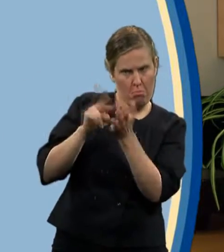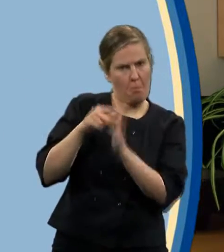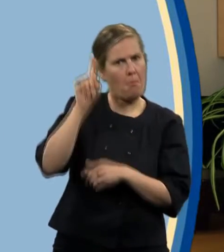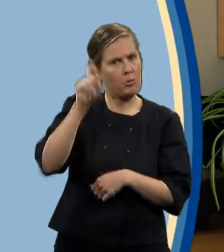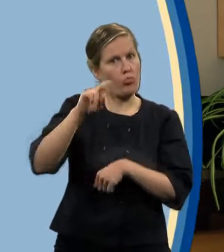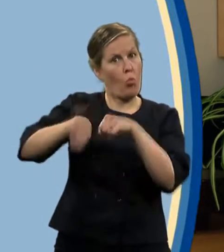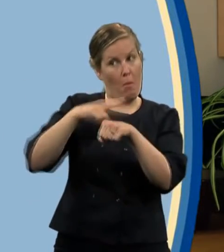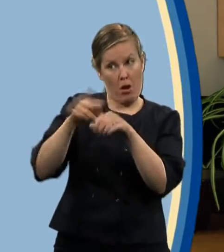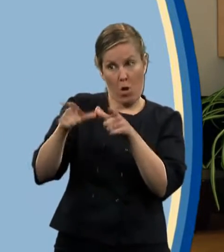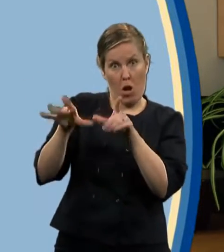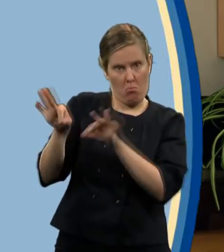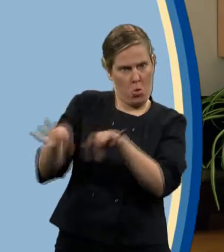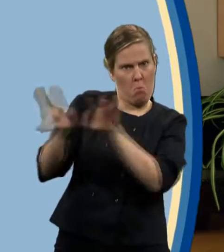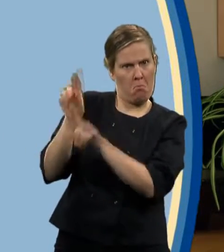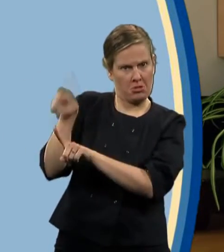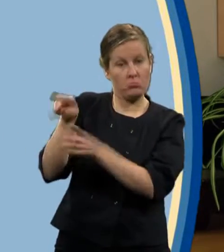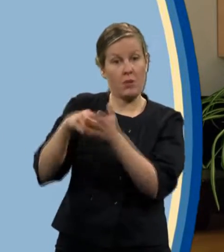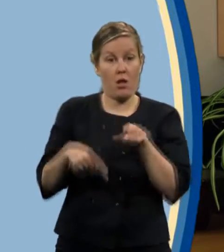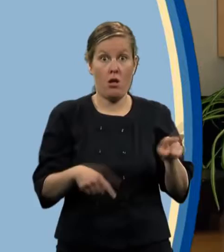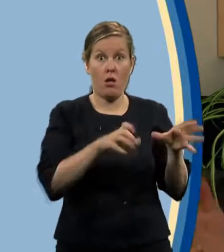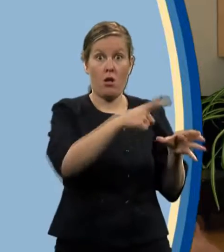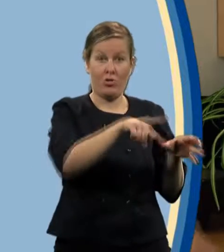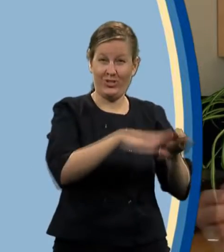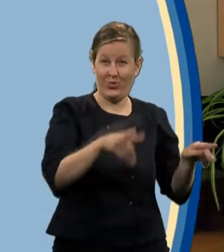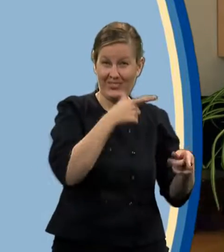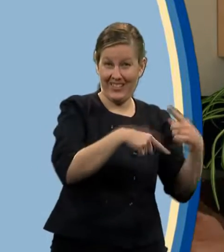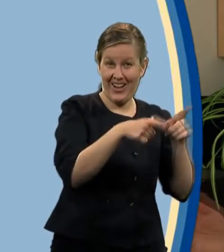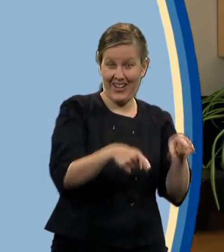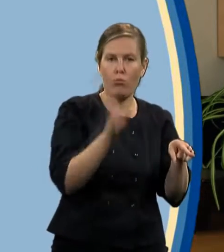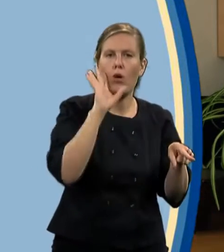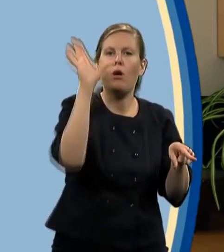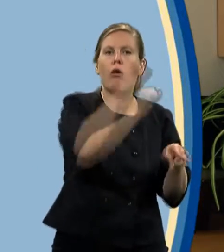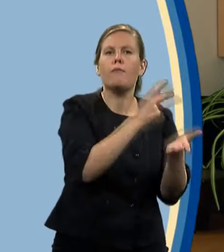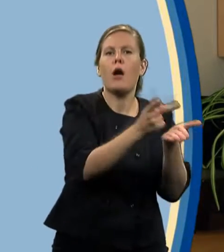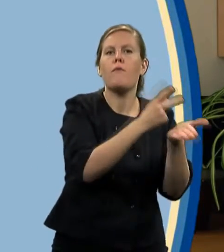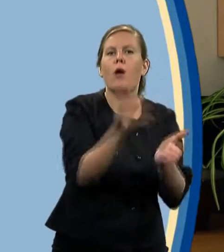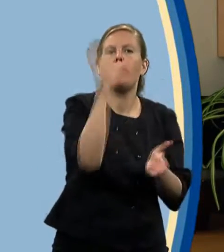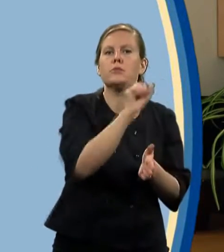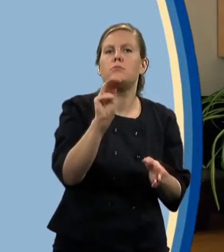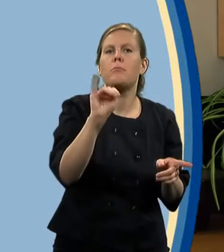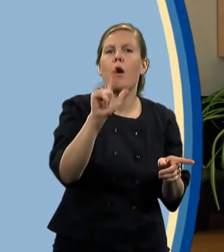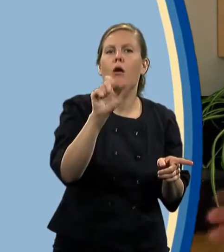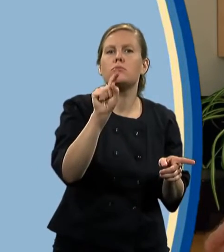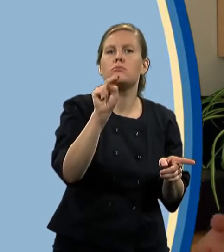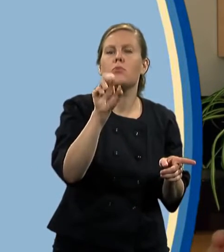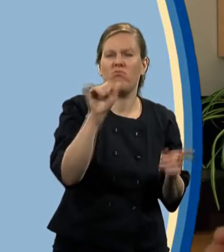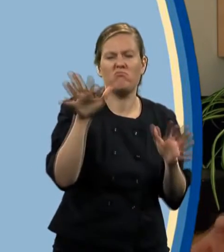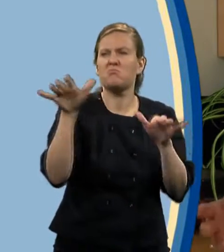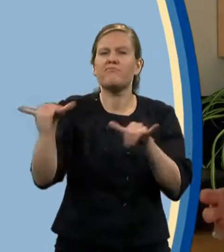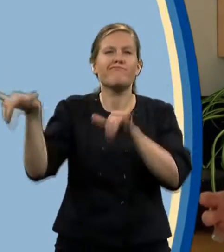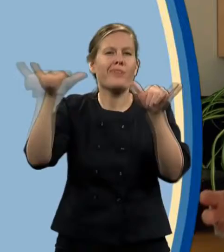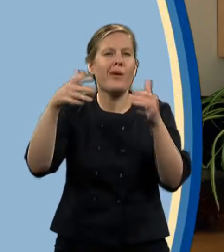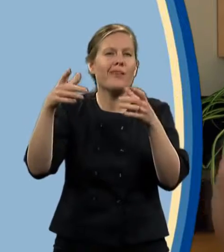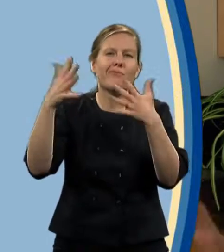absolutely obligatory for achieving normal language acquisition, normal milestones, well, we should see the signing